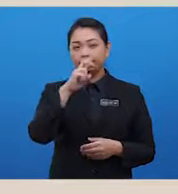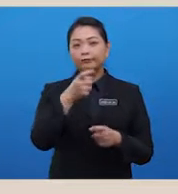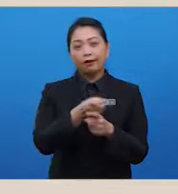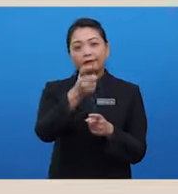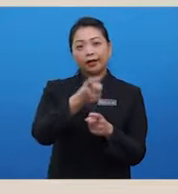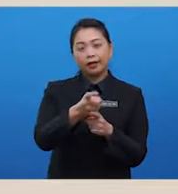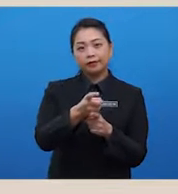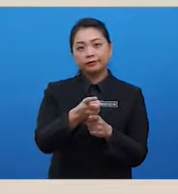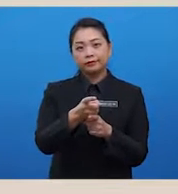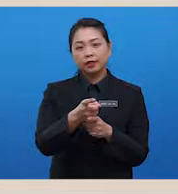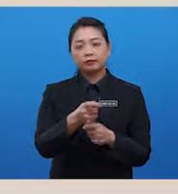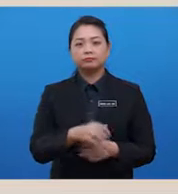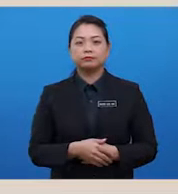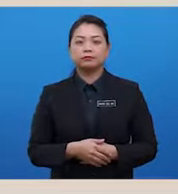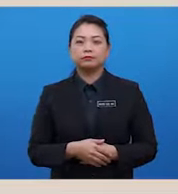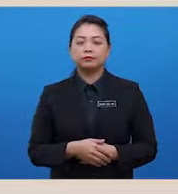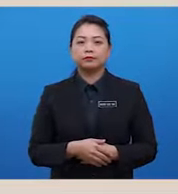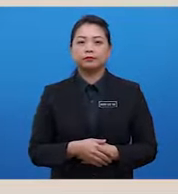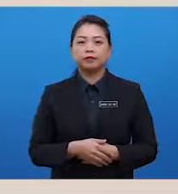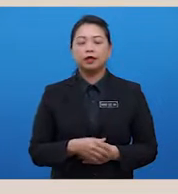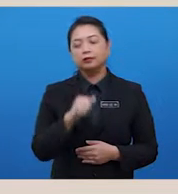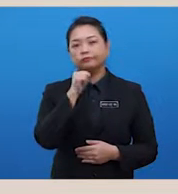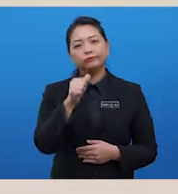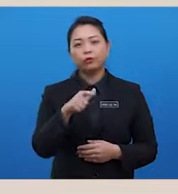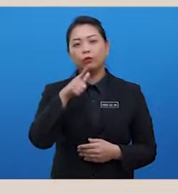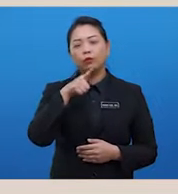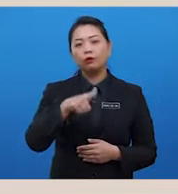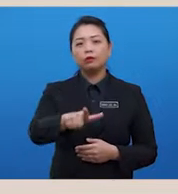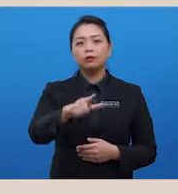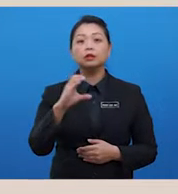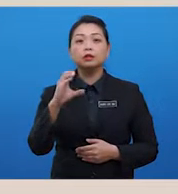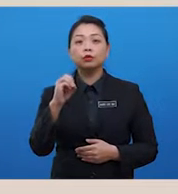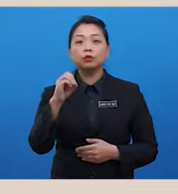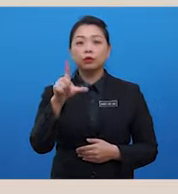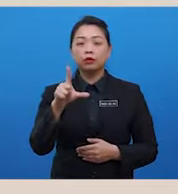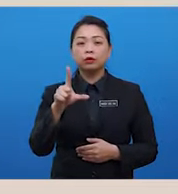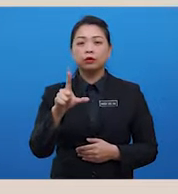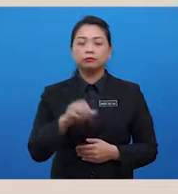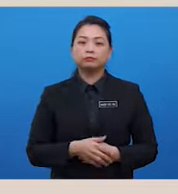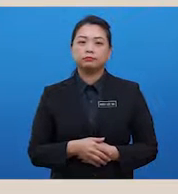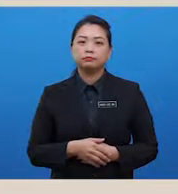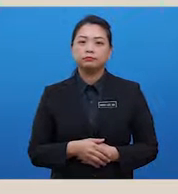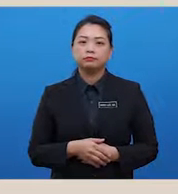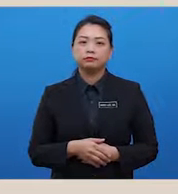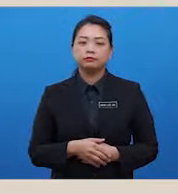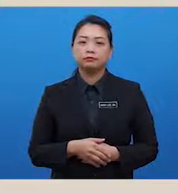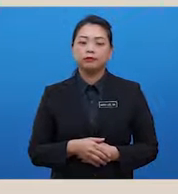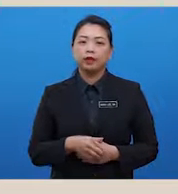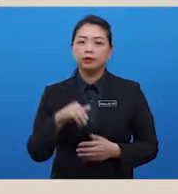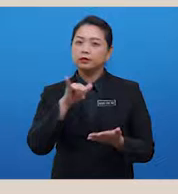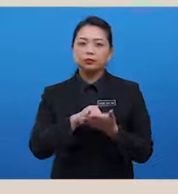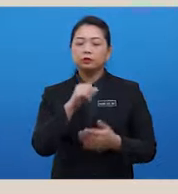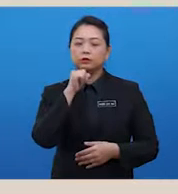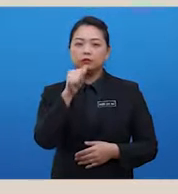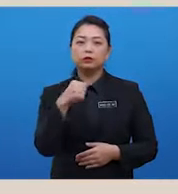upset and unhappy is no longer cool, or should not even be considered as normal